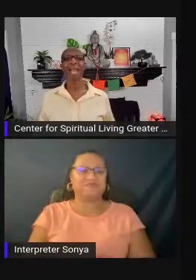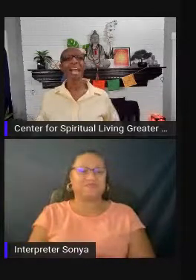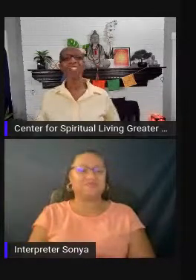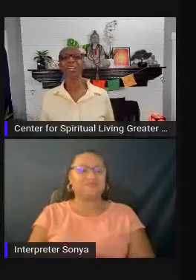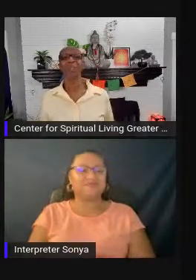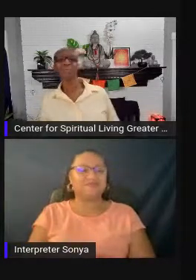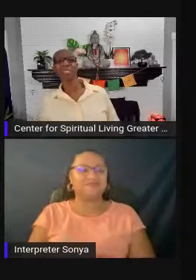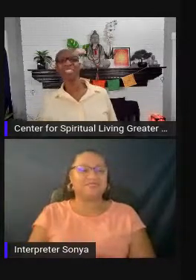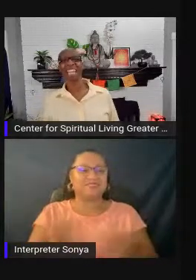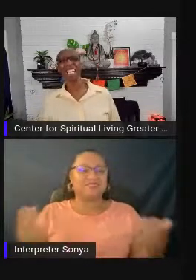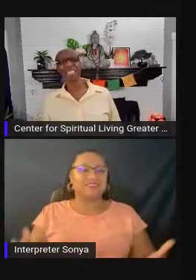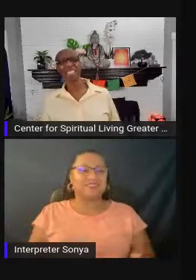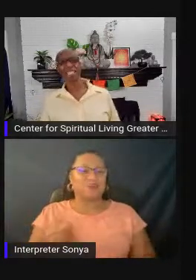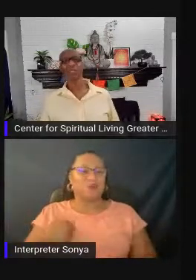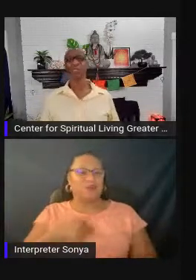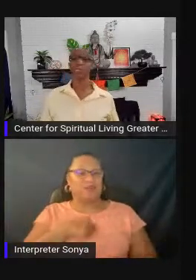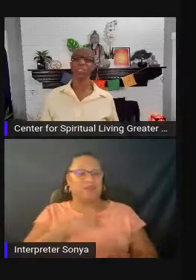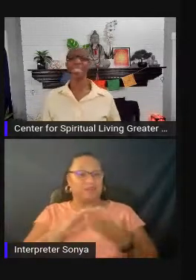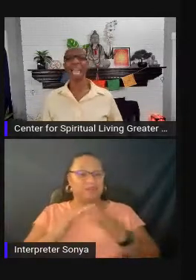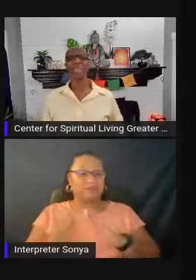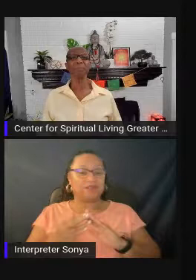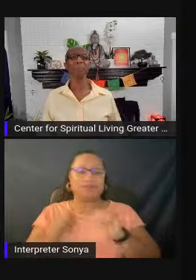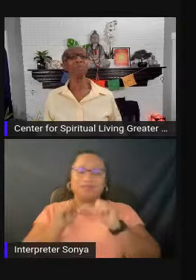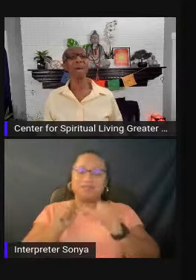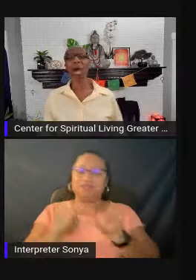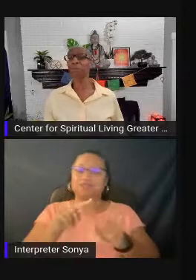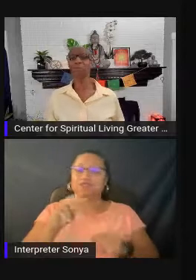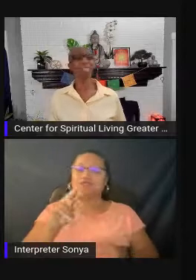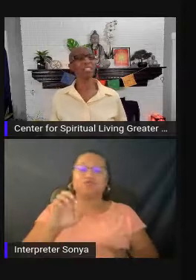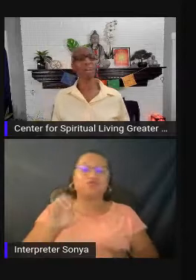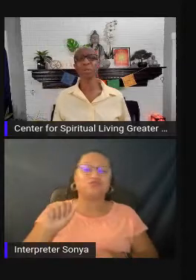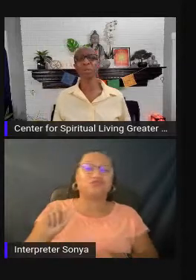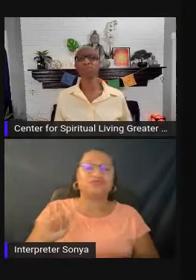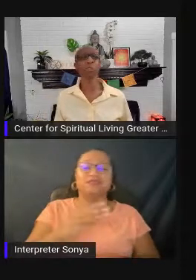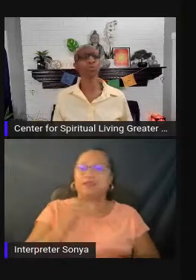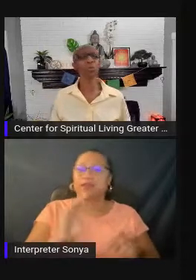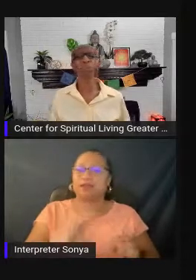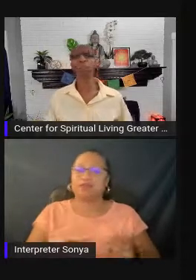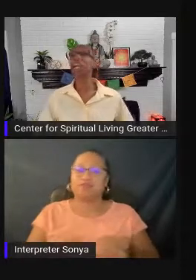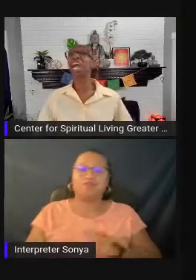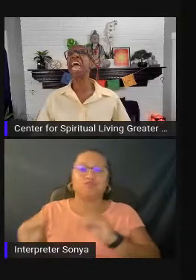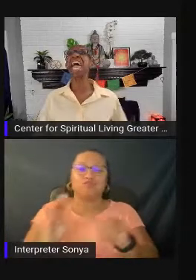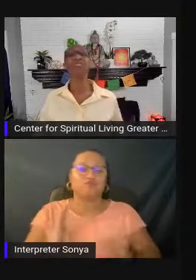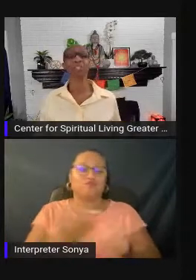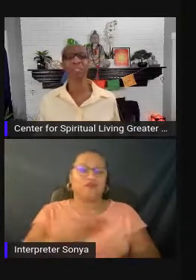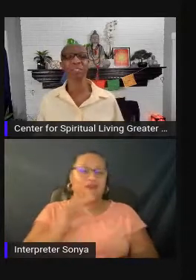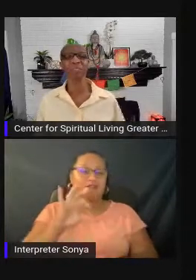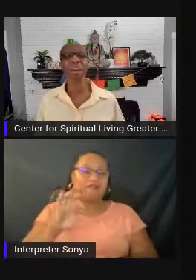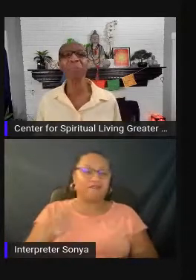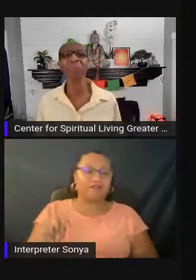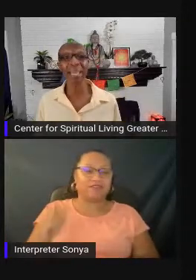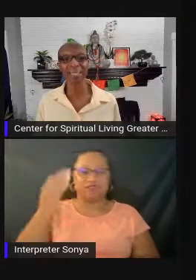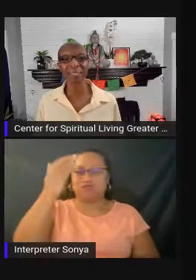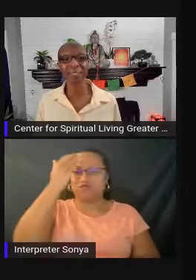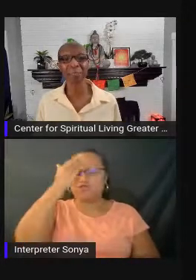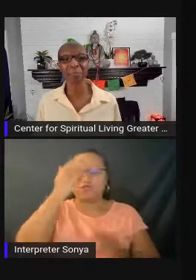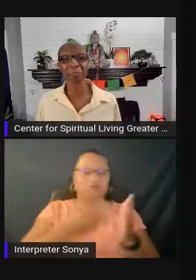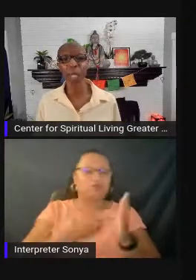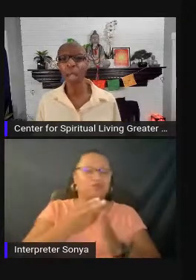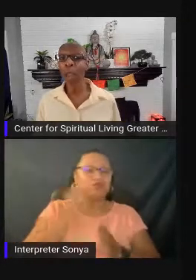We, as a community, continue to treat and move our feet, knowing the truth for everyone around the